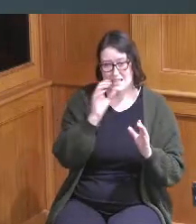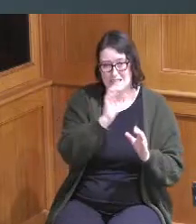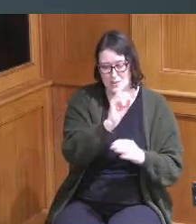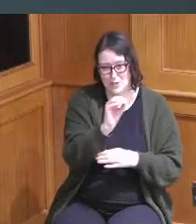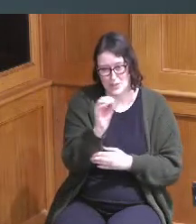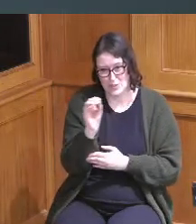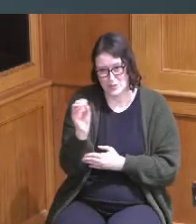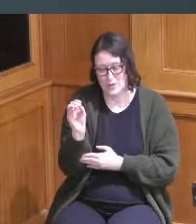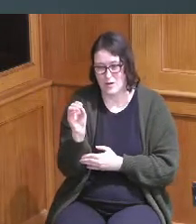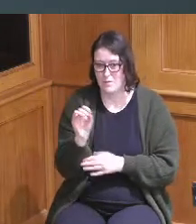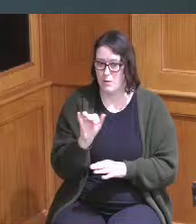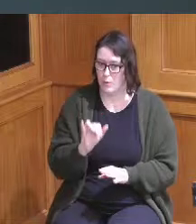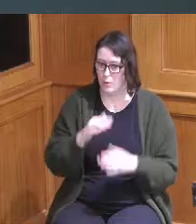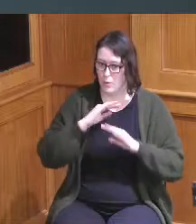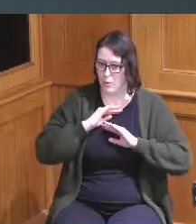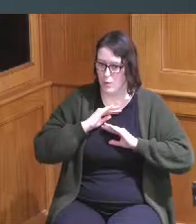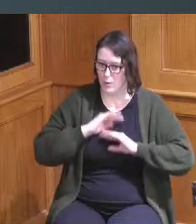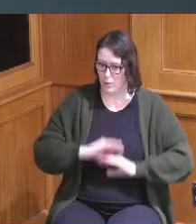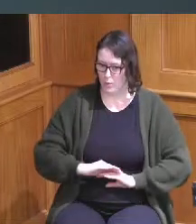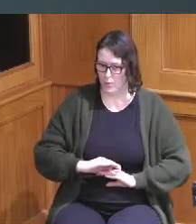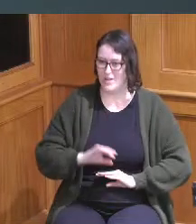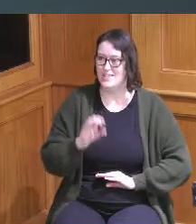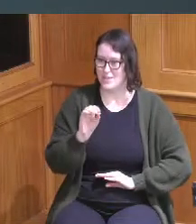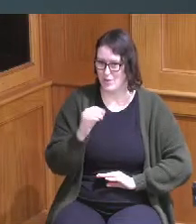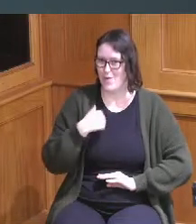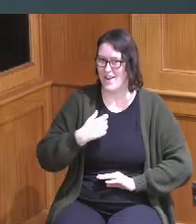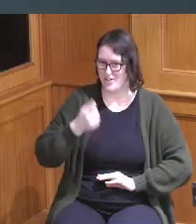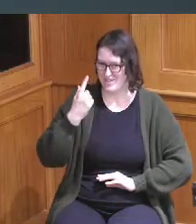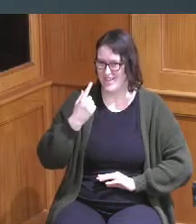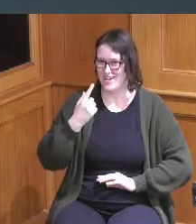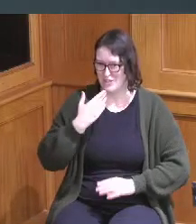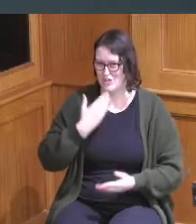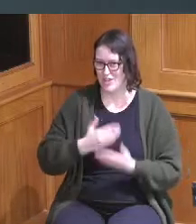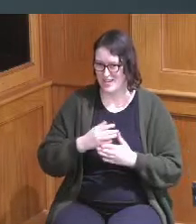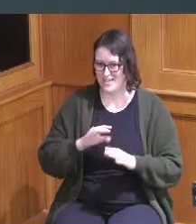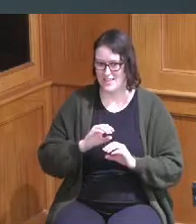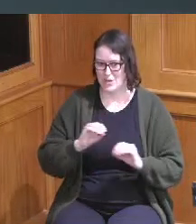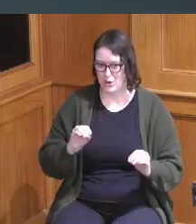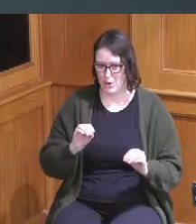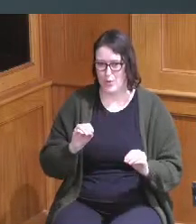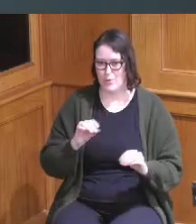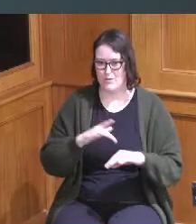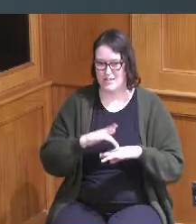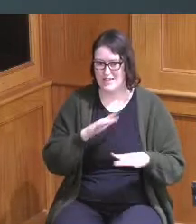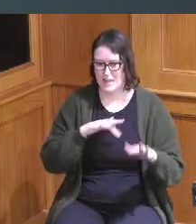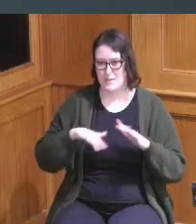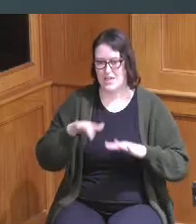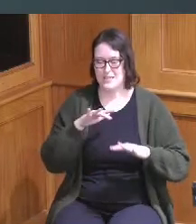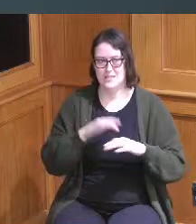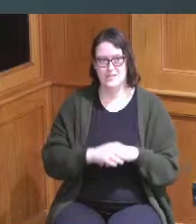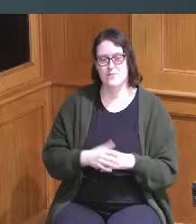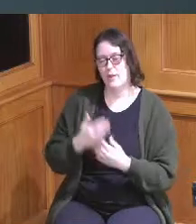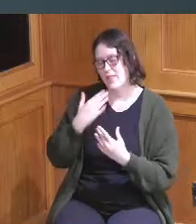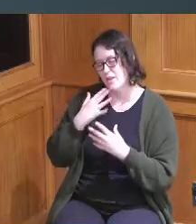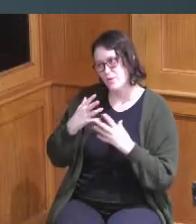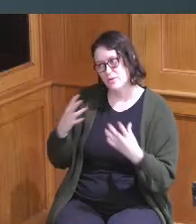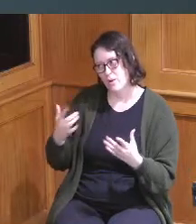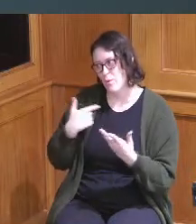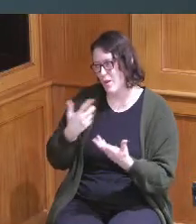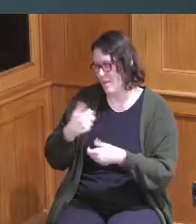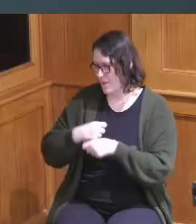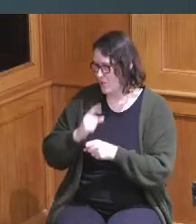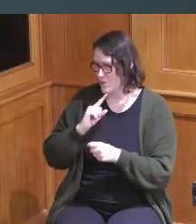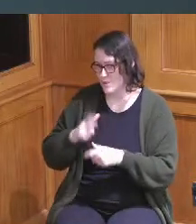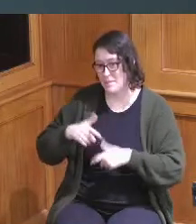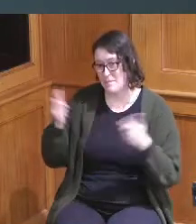know that the zeros I understand. Okay. Well, thank you very much. We wanted to make sure this was a major